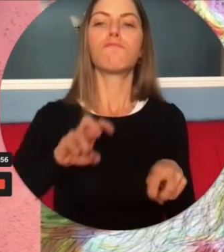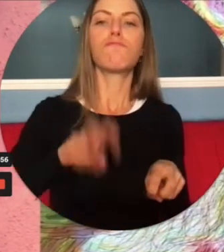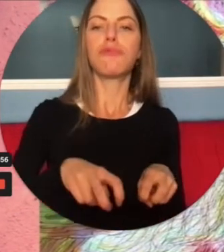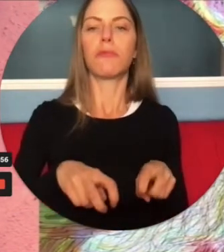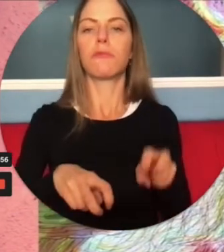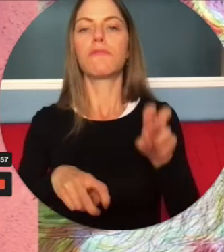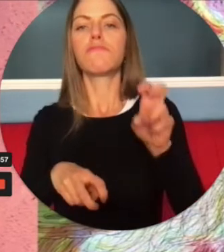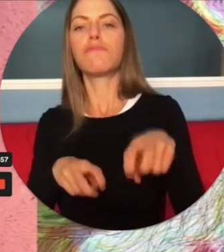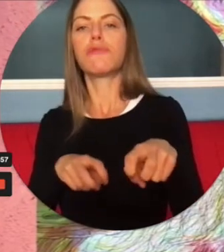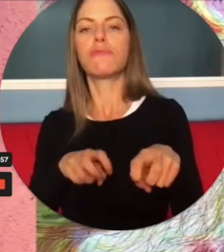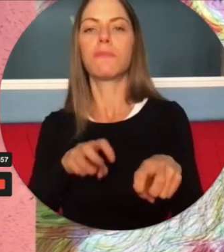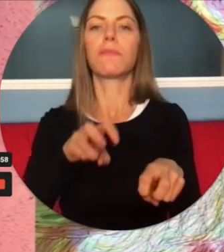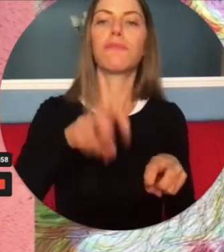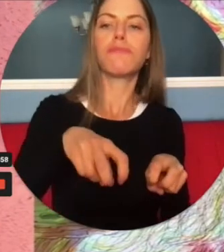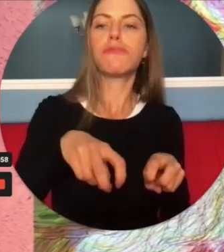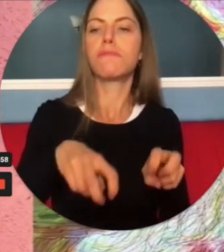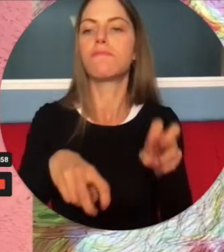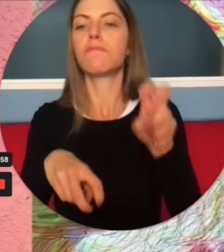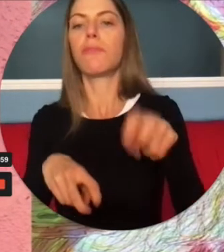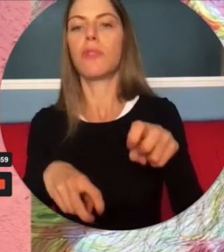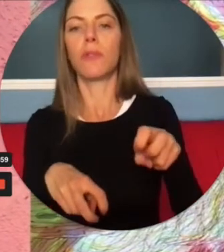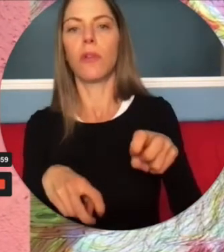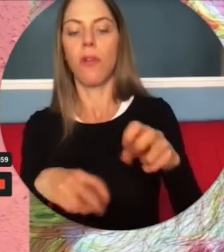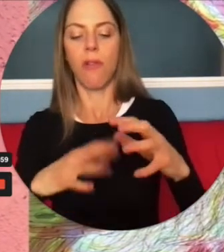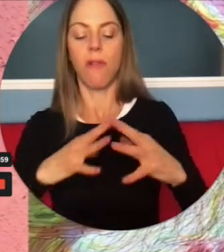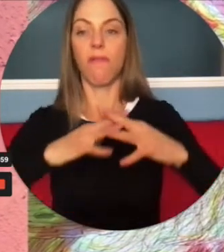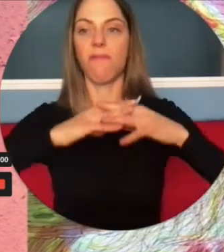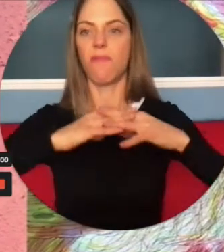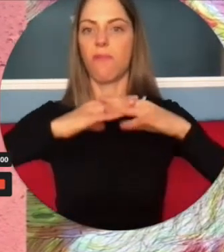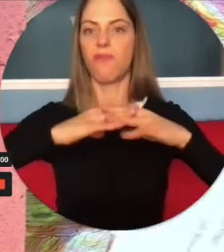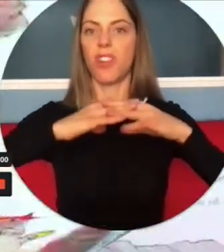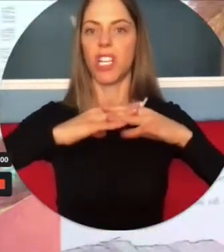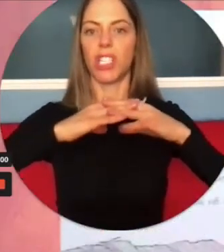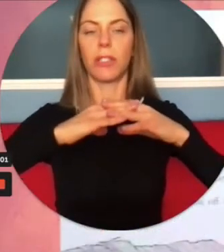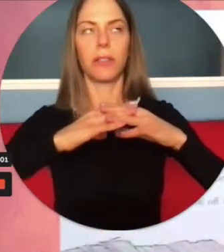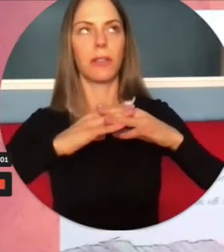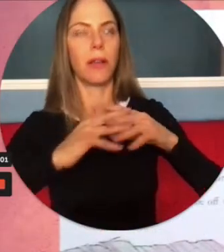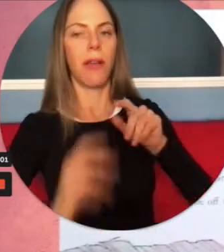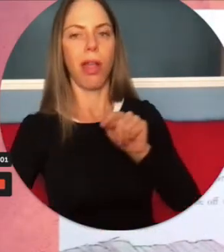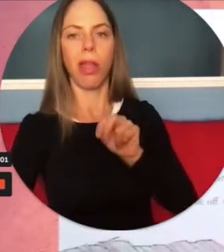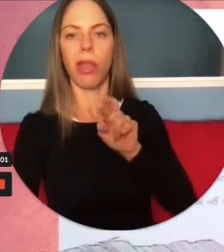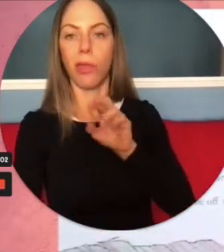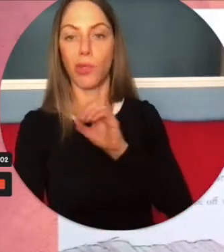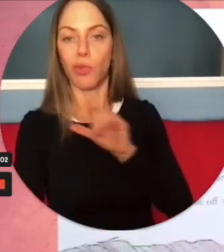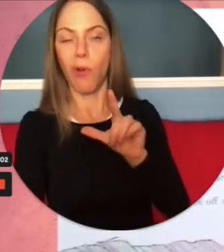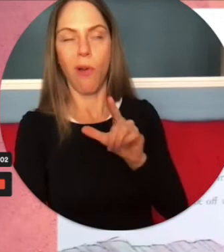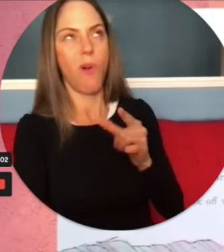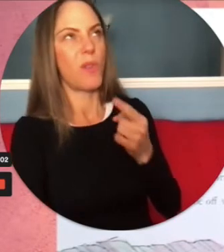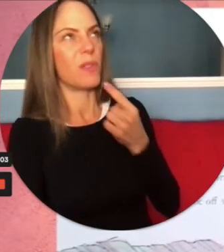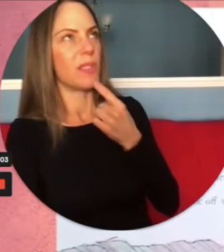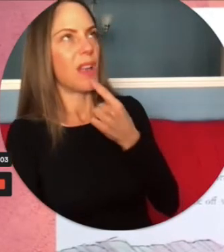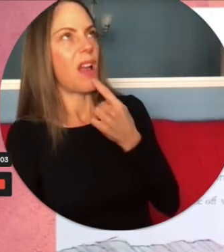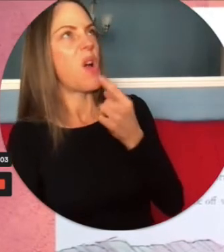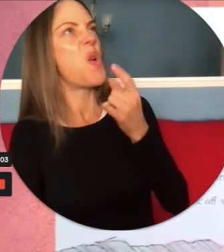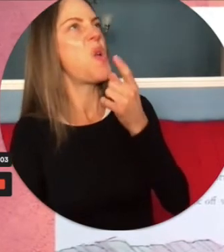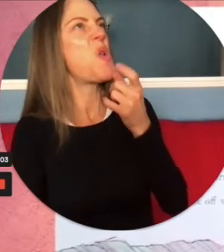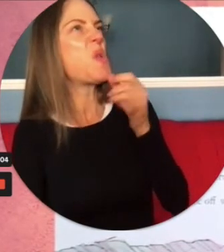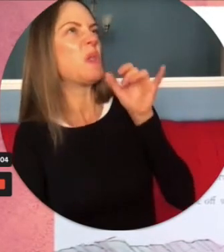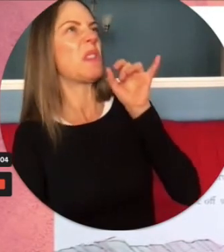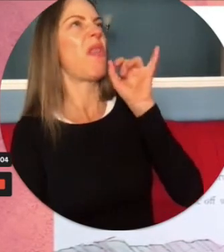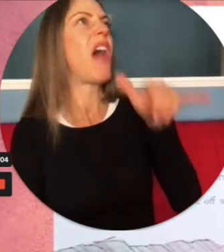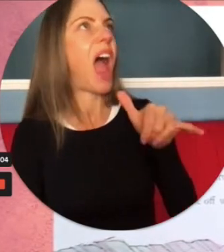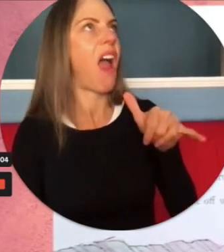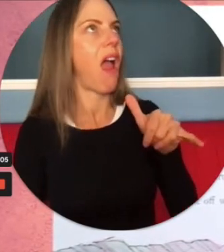tripping over my bridge roy the troll oh it's only i the second billy goat